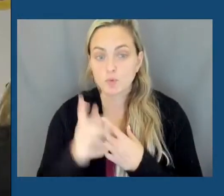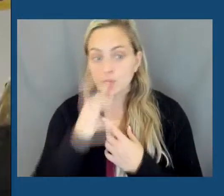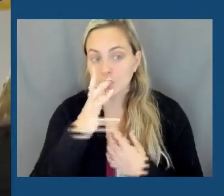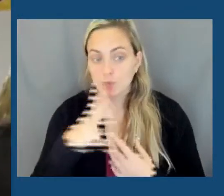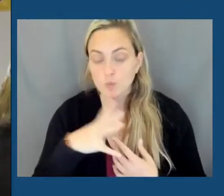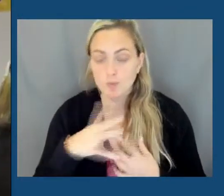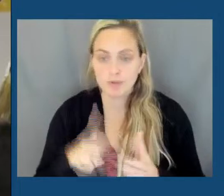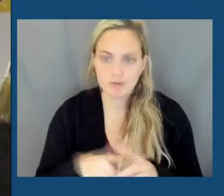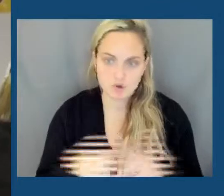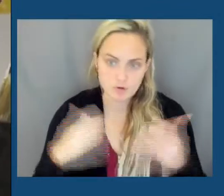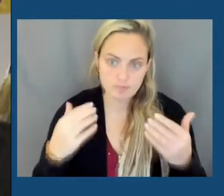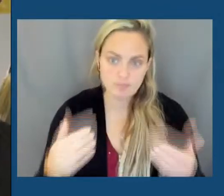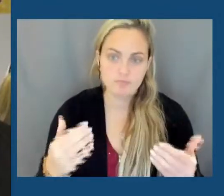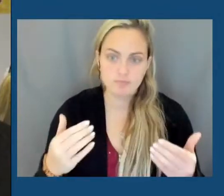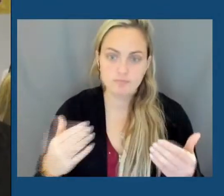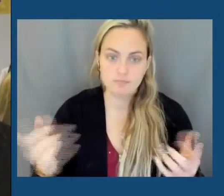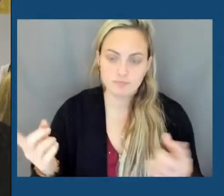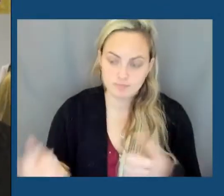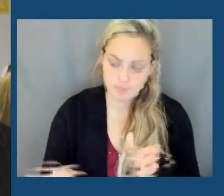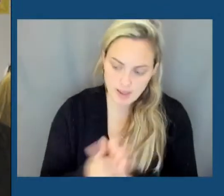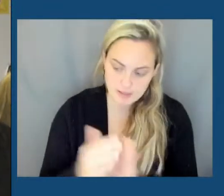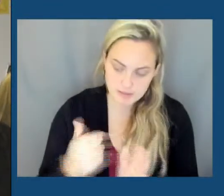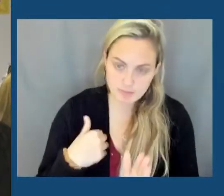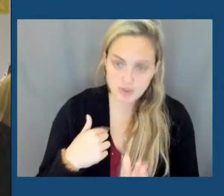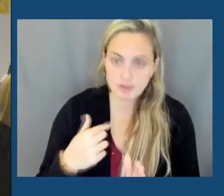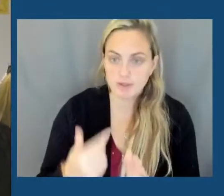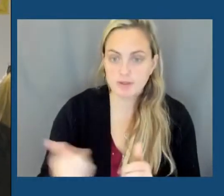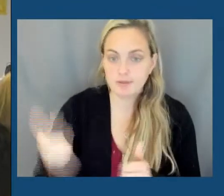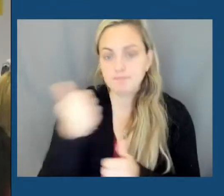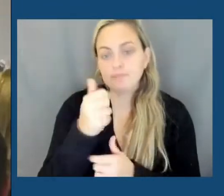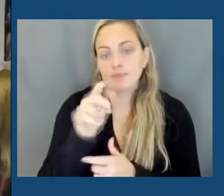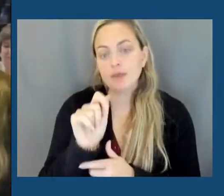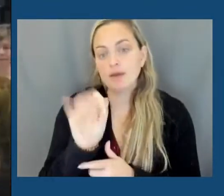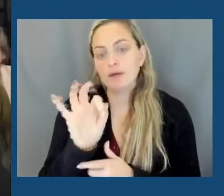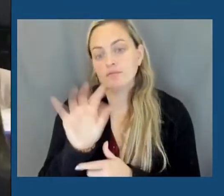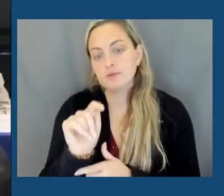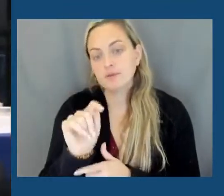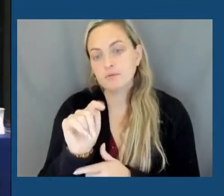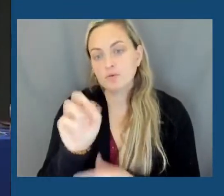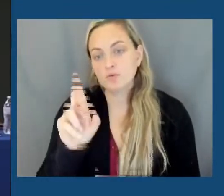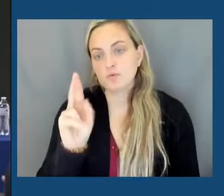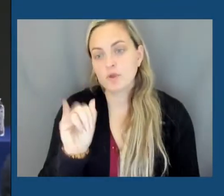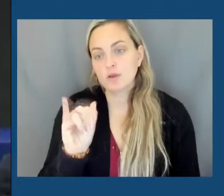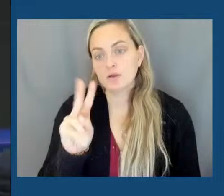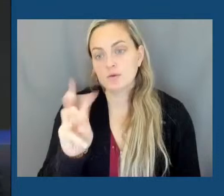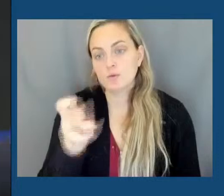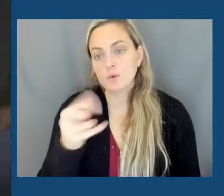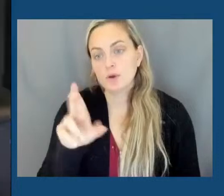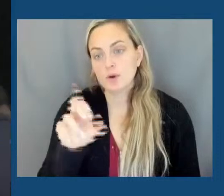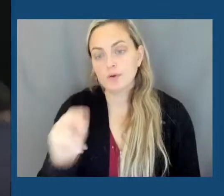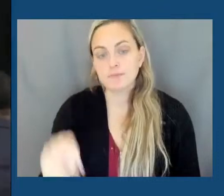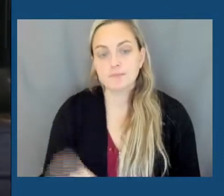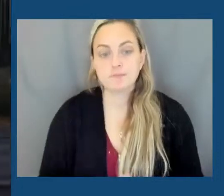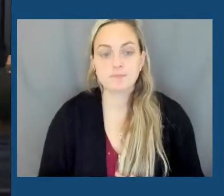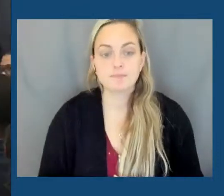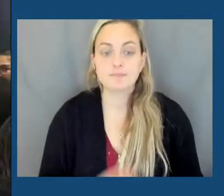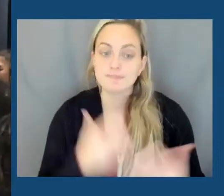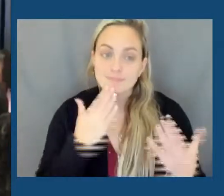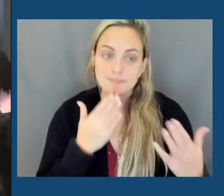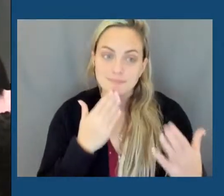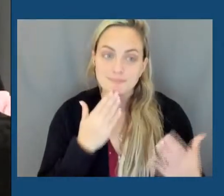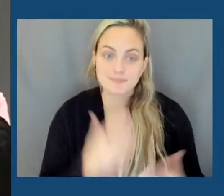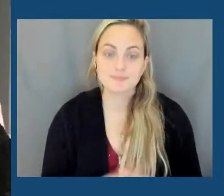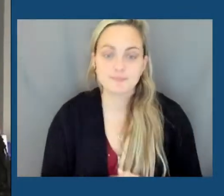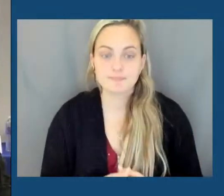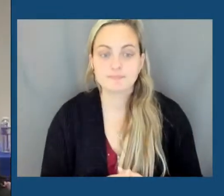this all off and came to me, the head of the AFT, Randy Weingarten. Thank you.